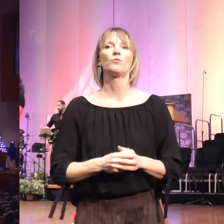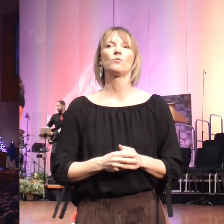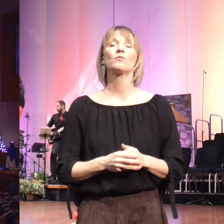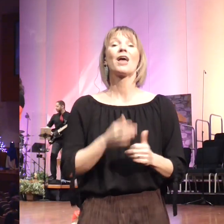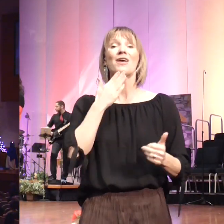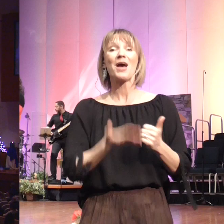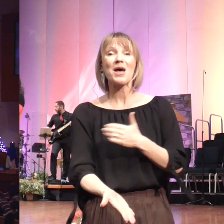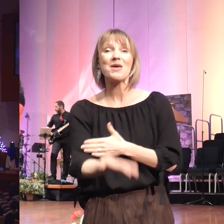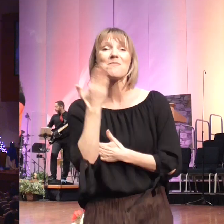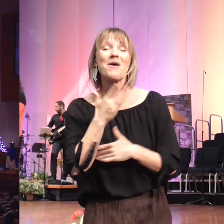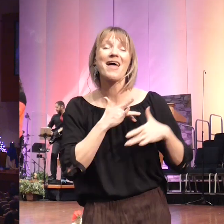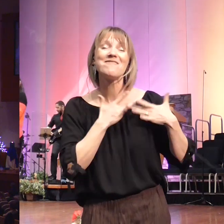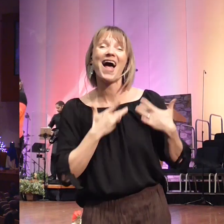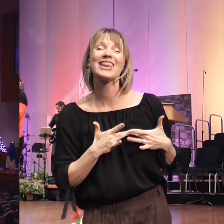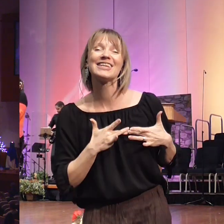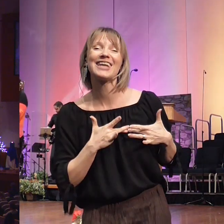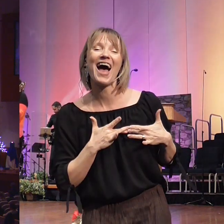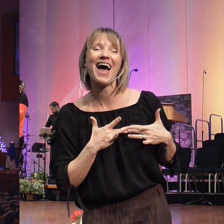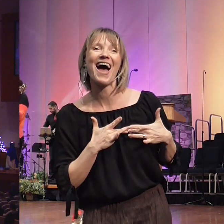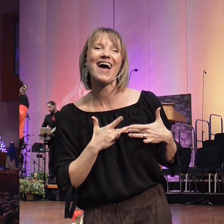Good morning, Valentines.